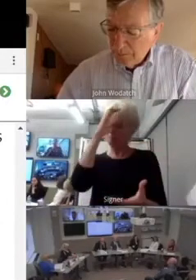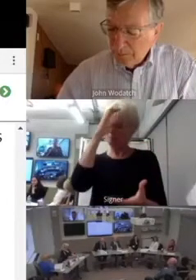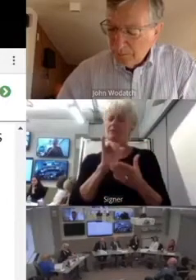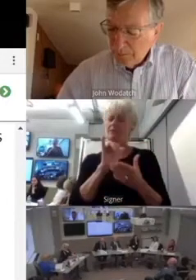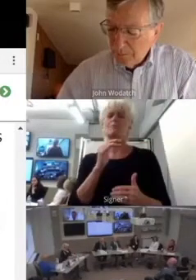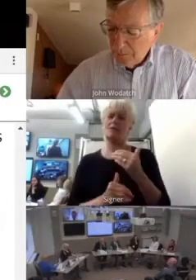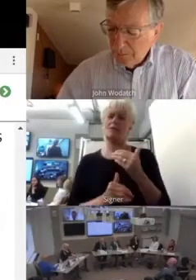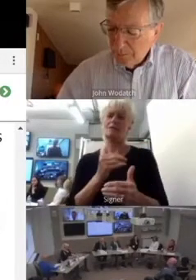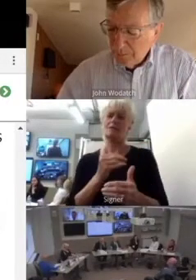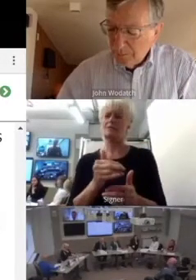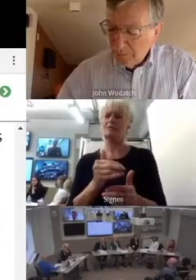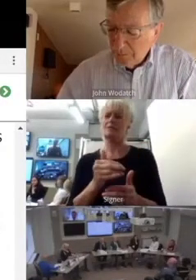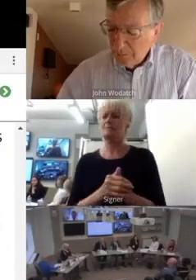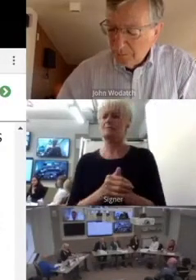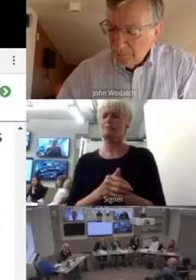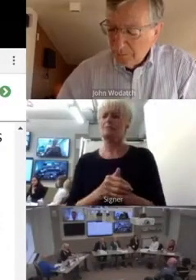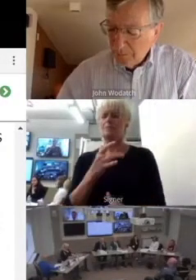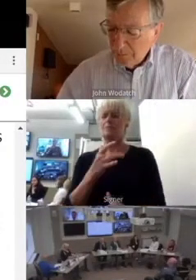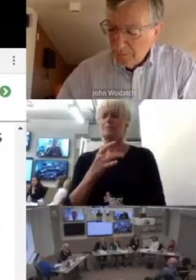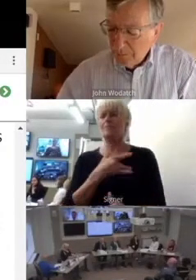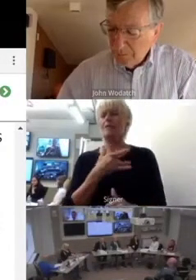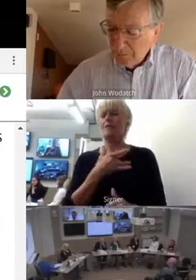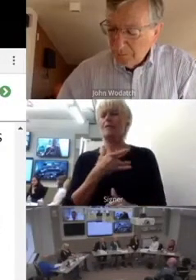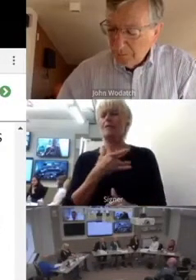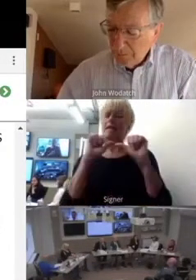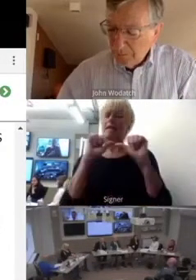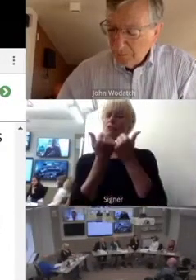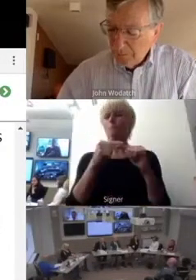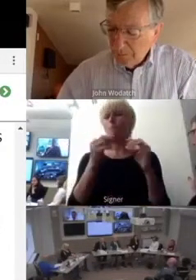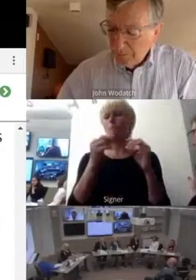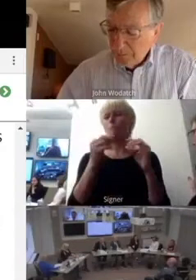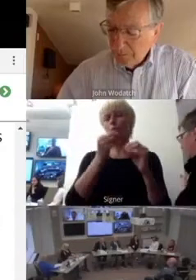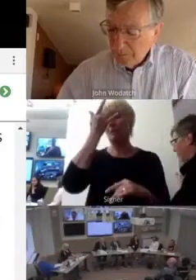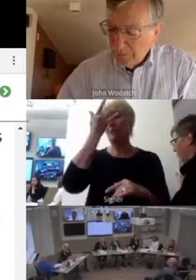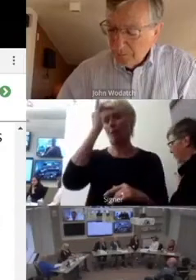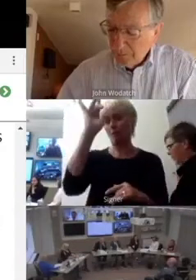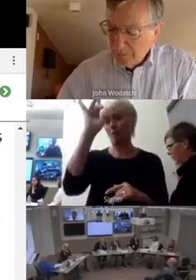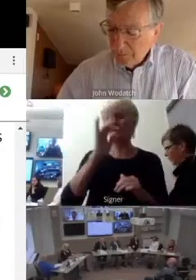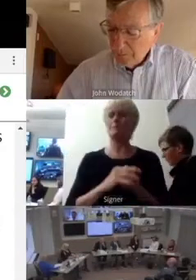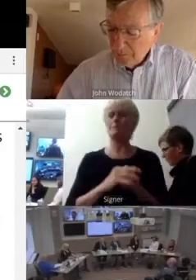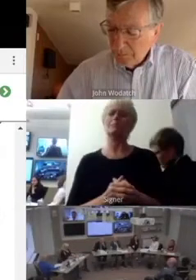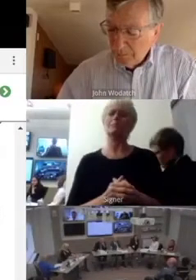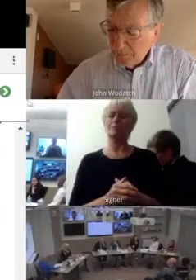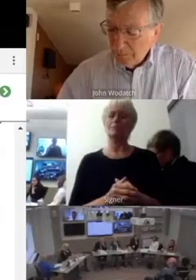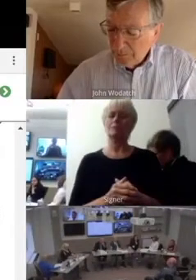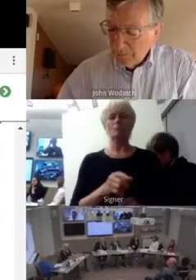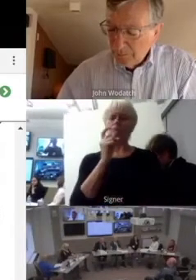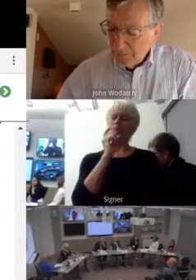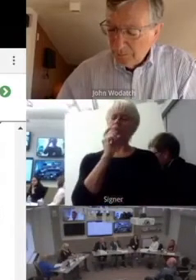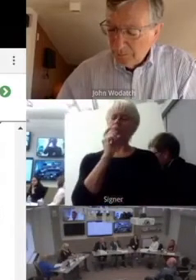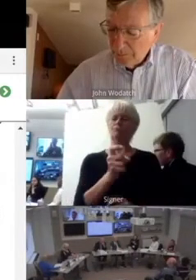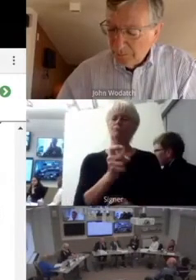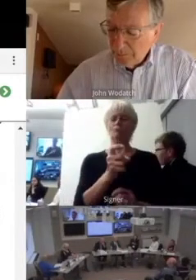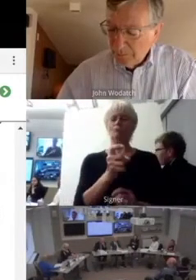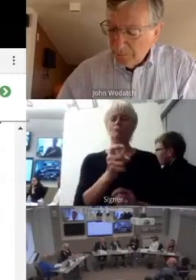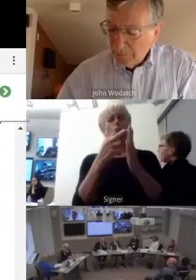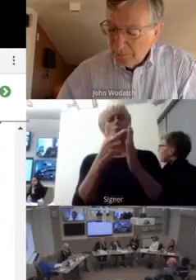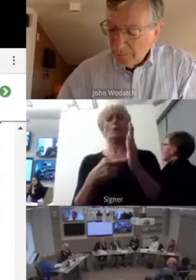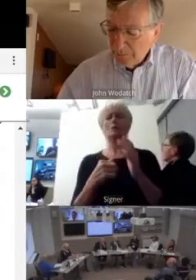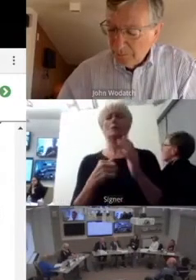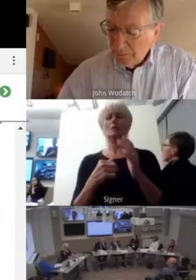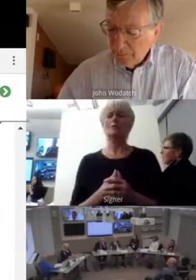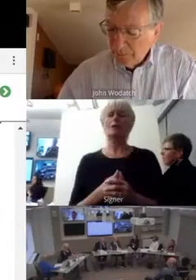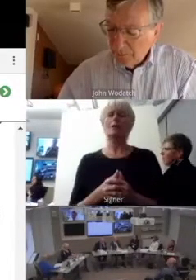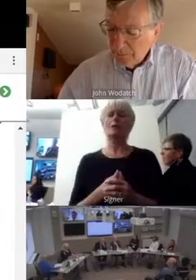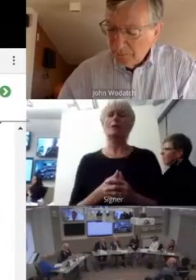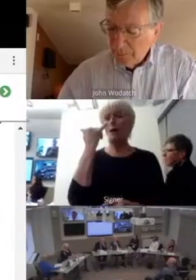agency smarter when it issues its first proposed rule, because the difference between a proposed rule and a final